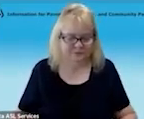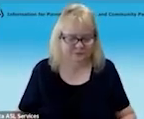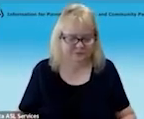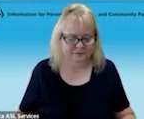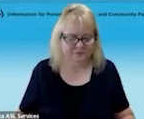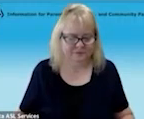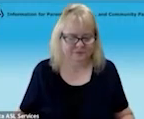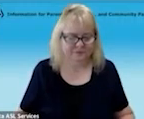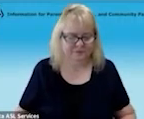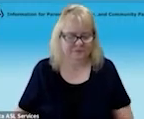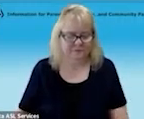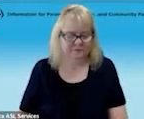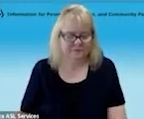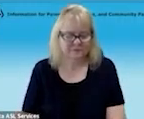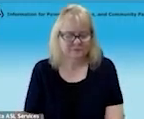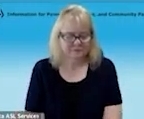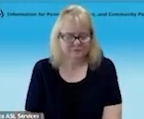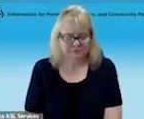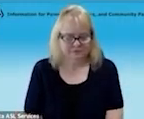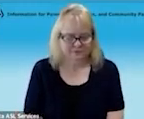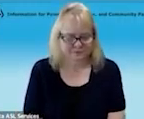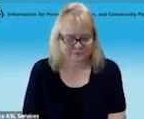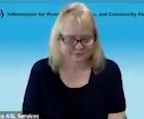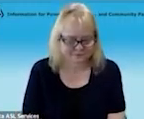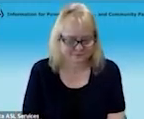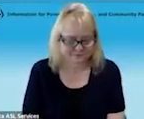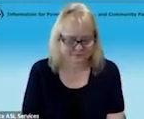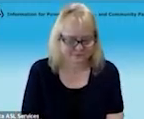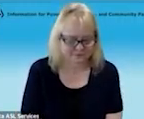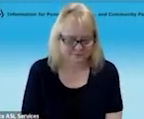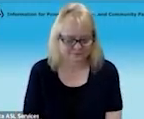Really appreciate everyone's quick response to this.